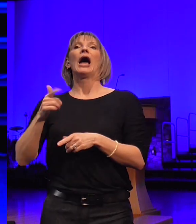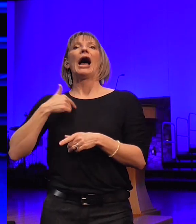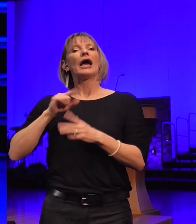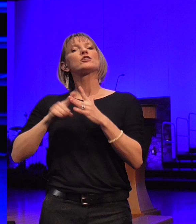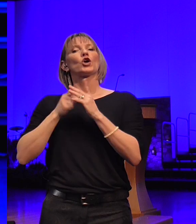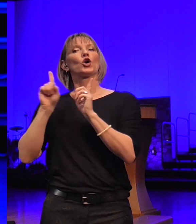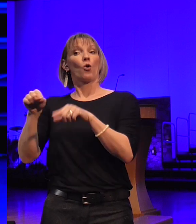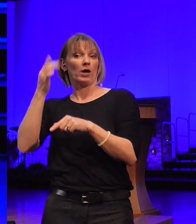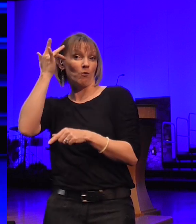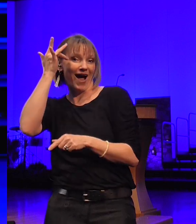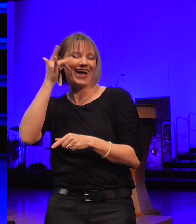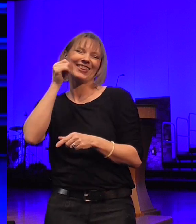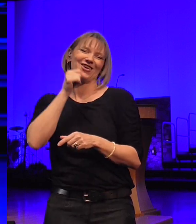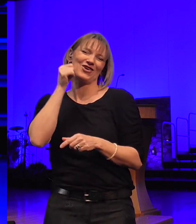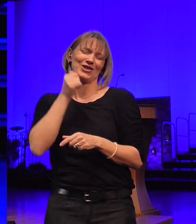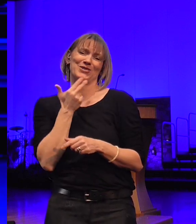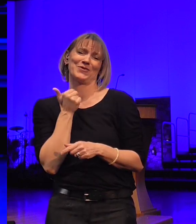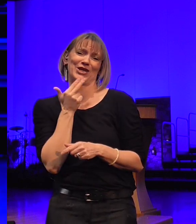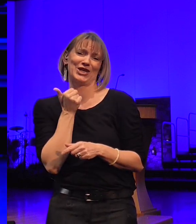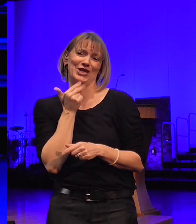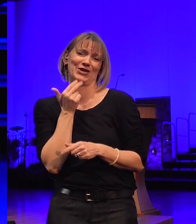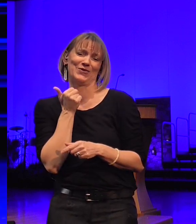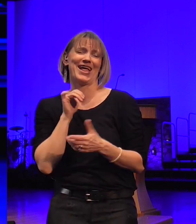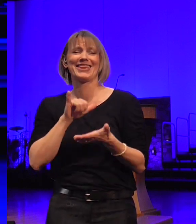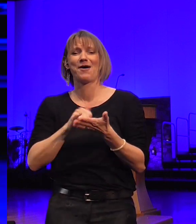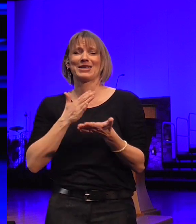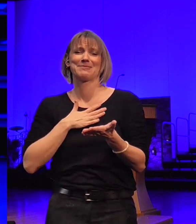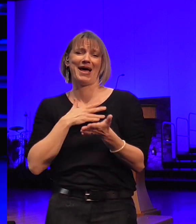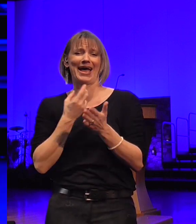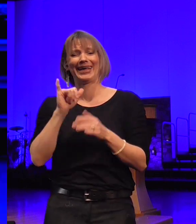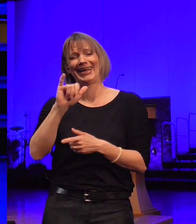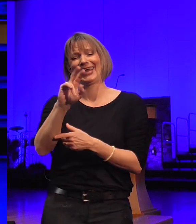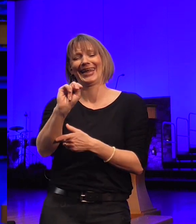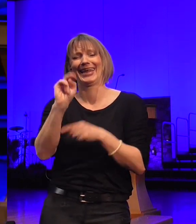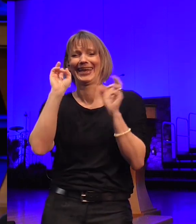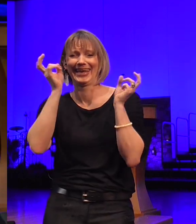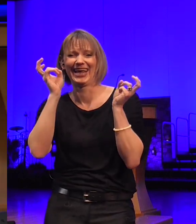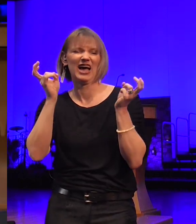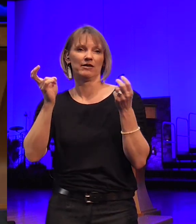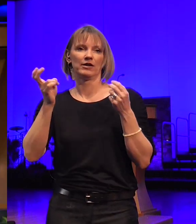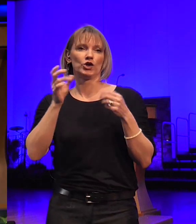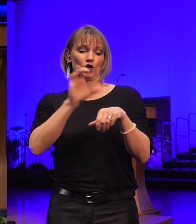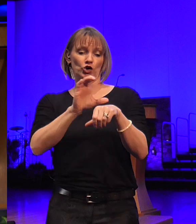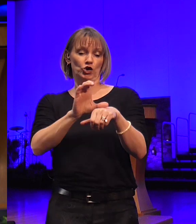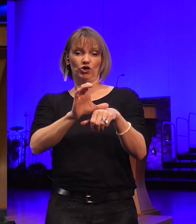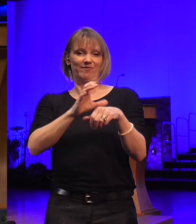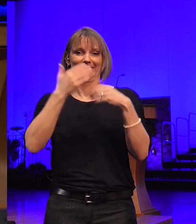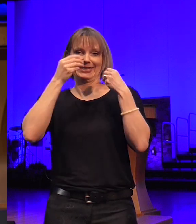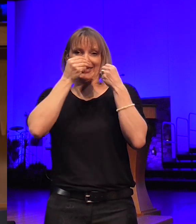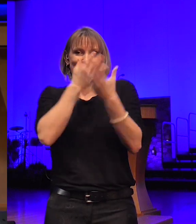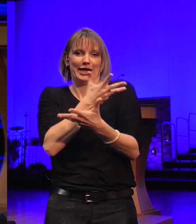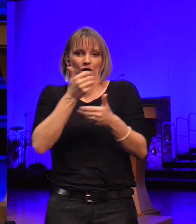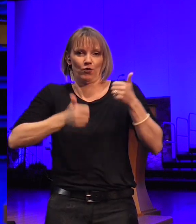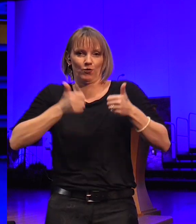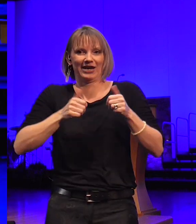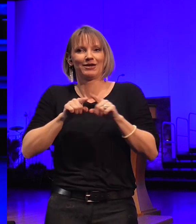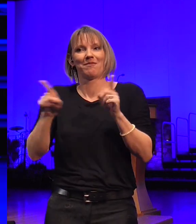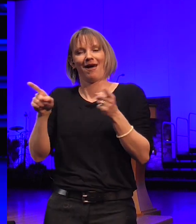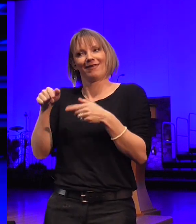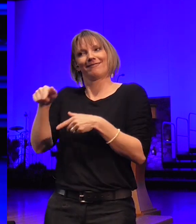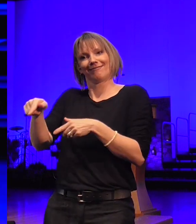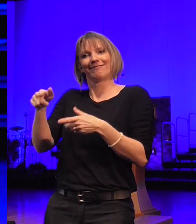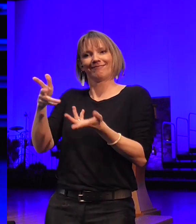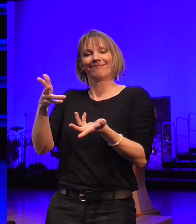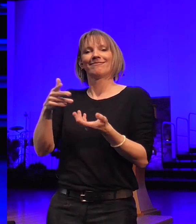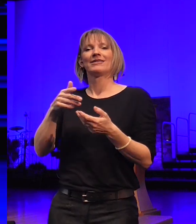because the girls were cute. That was the portal in for me. I didn't care what church it was. I'll keep coming back. But there were these leaders of the group, Mary and